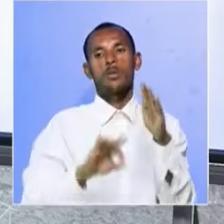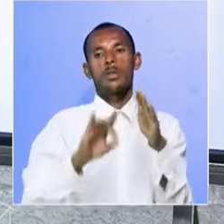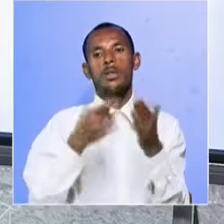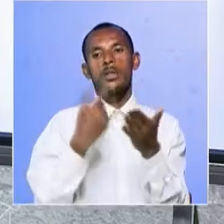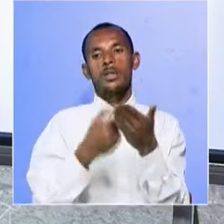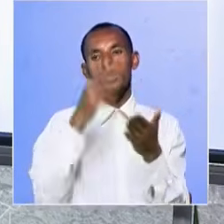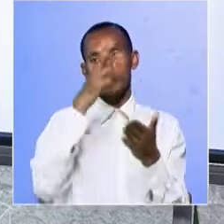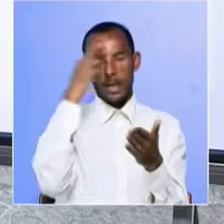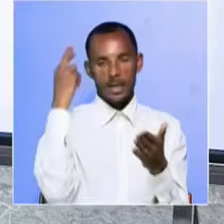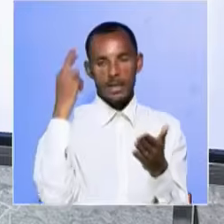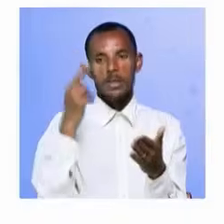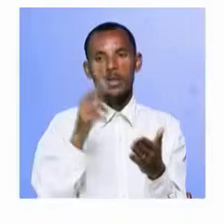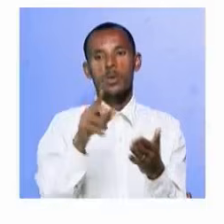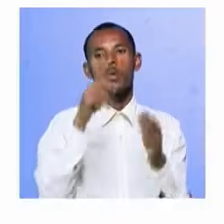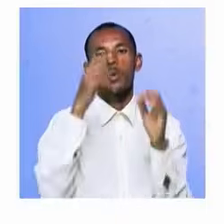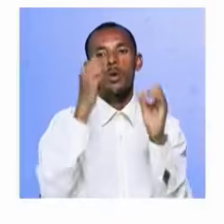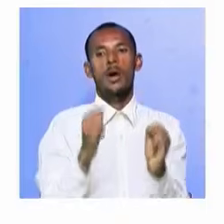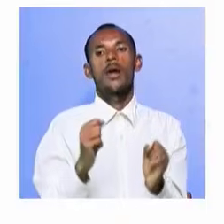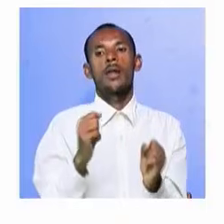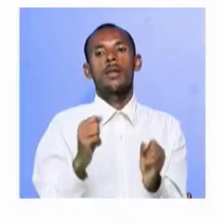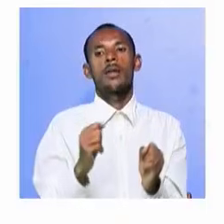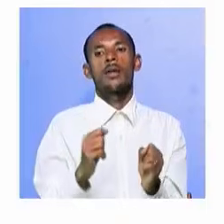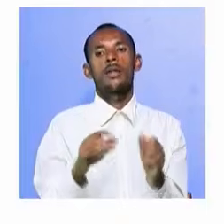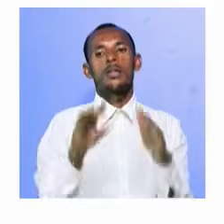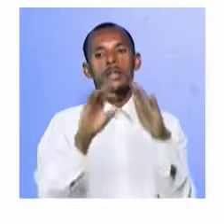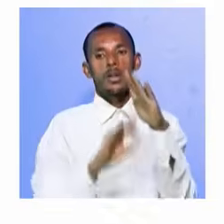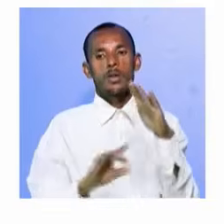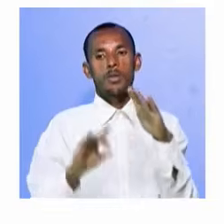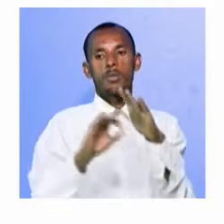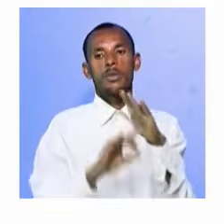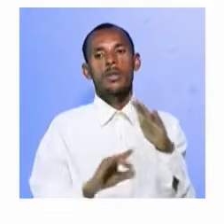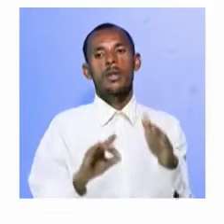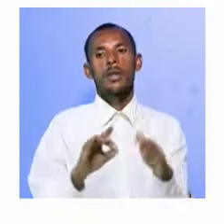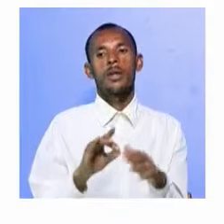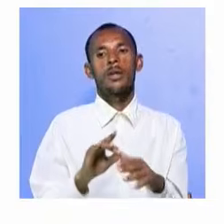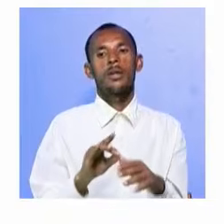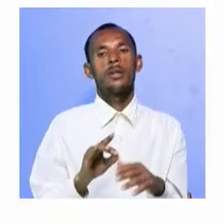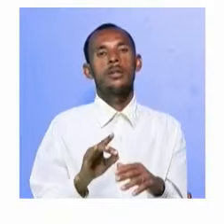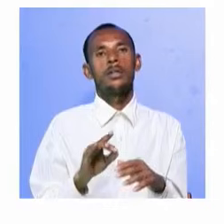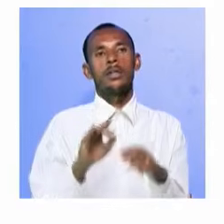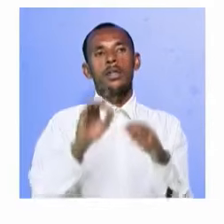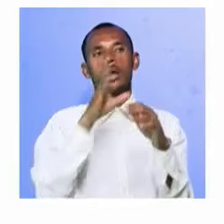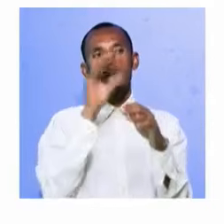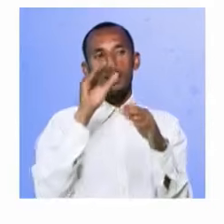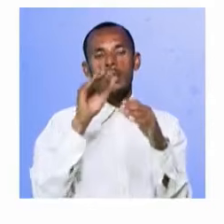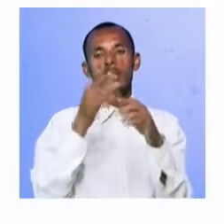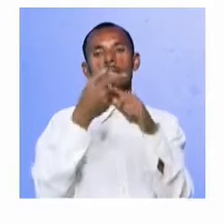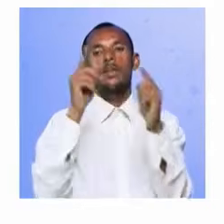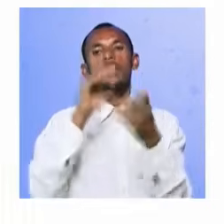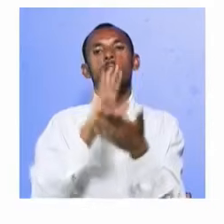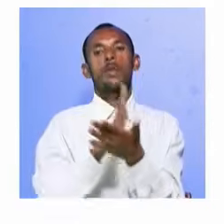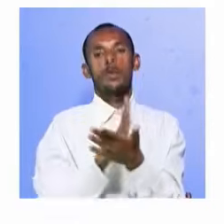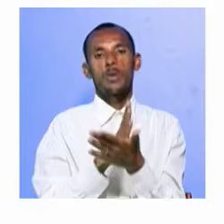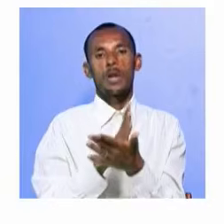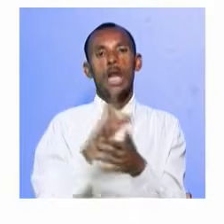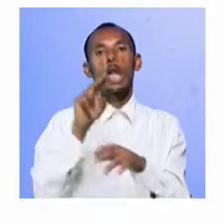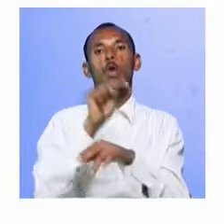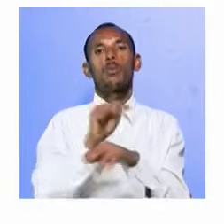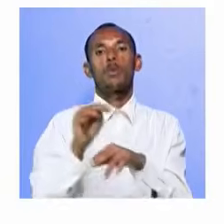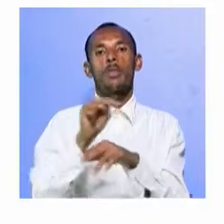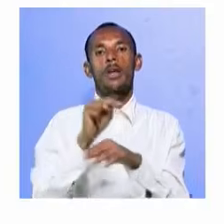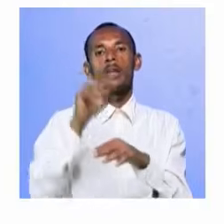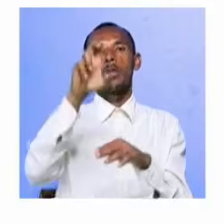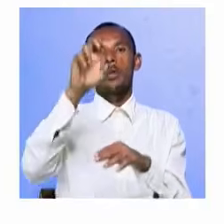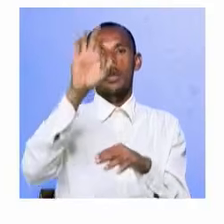this case, you can take only their denominator and take the difference between the numerators,